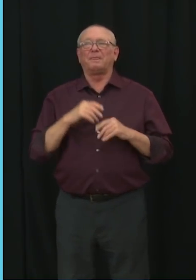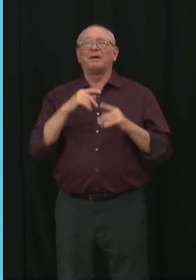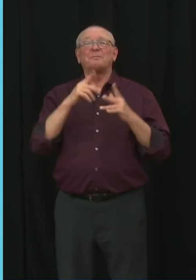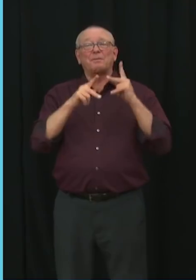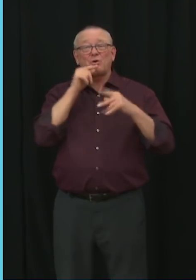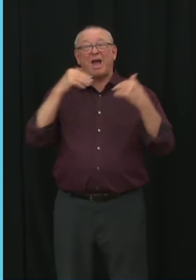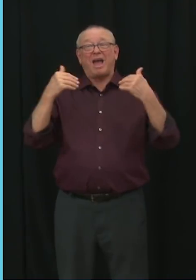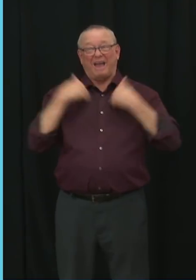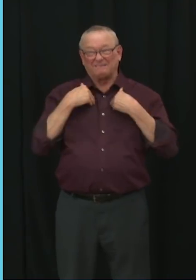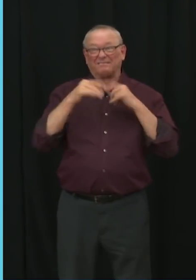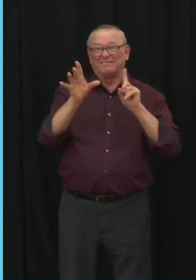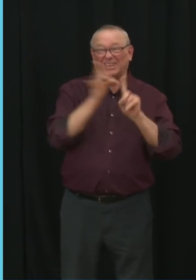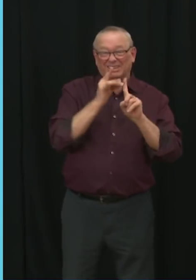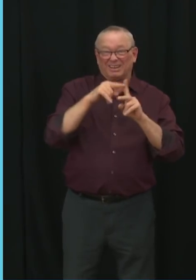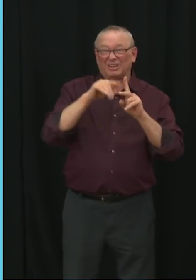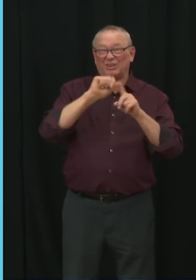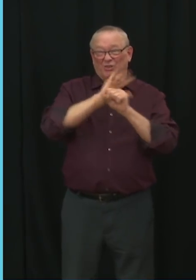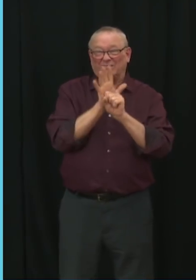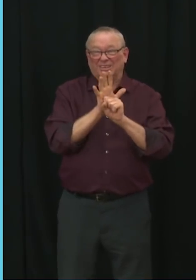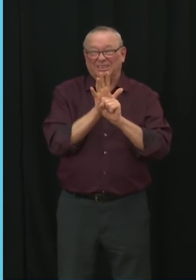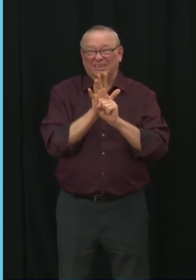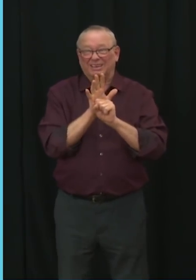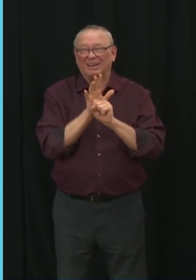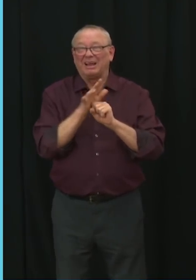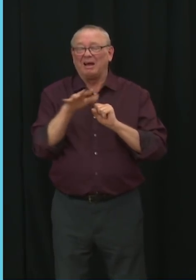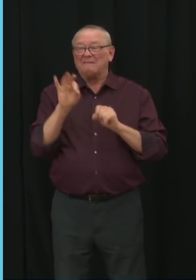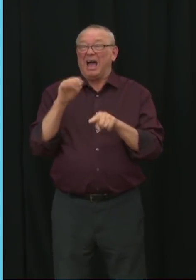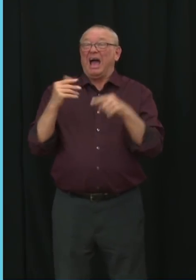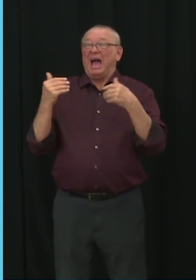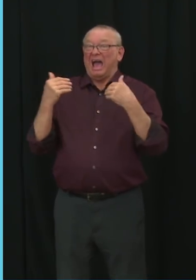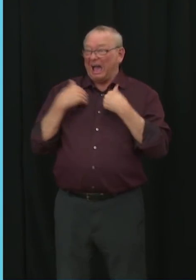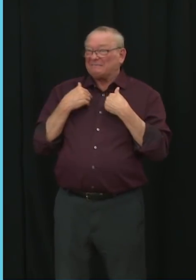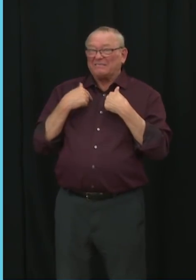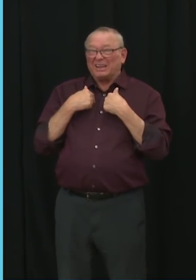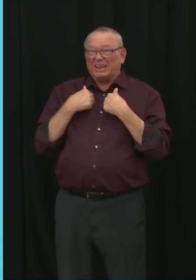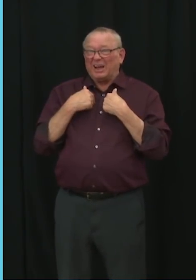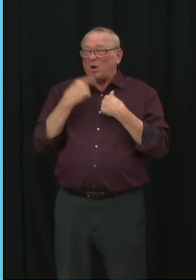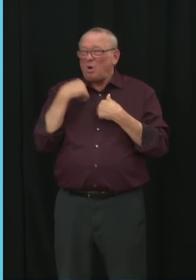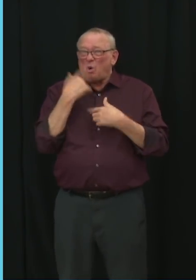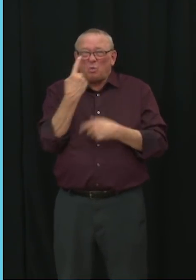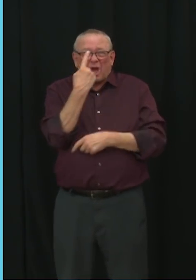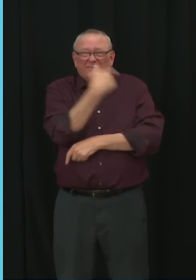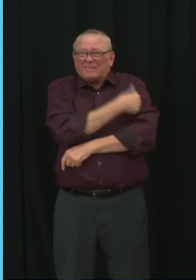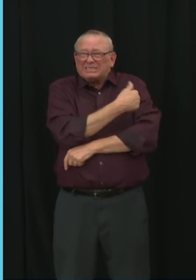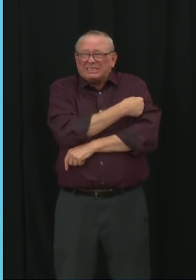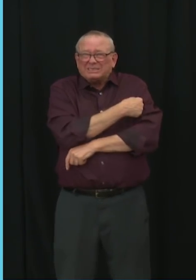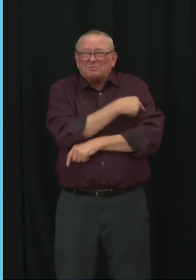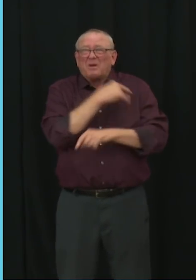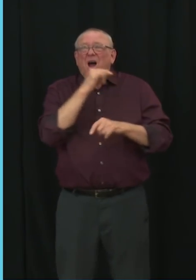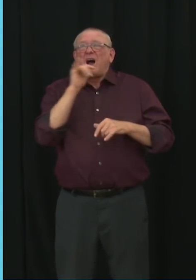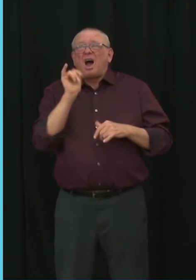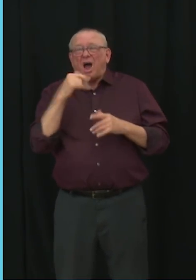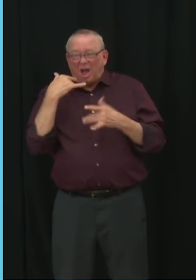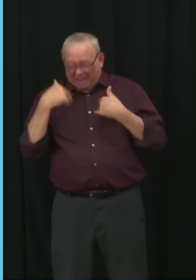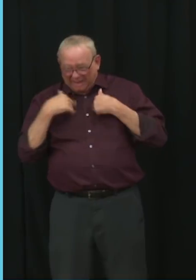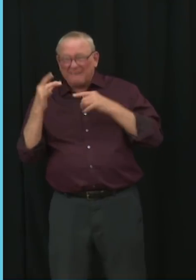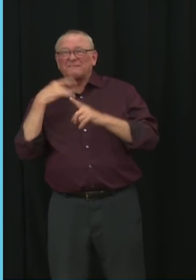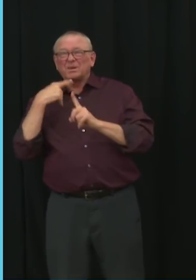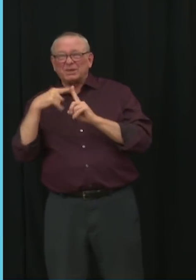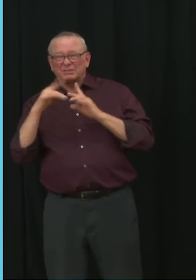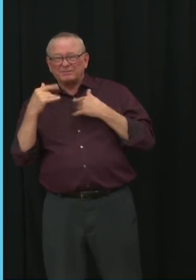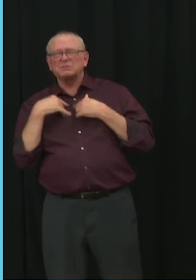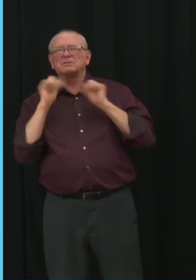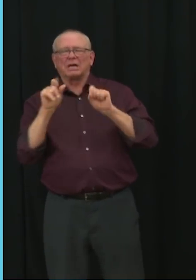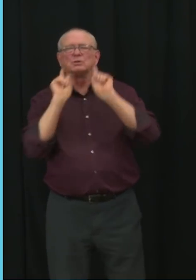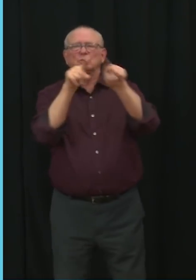for a conversation with a healthcare provider on available treatments to lower their risk of severe outcomes. This is also true of